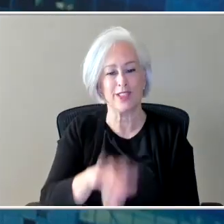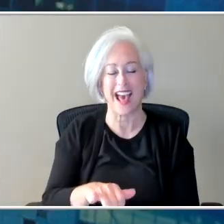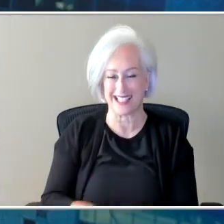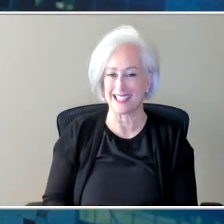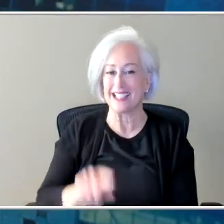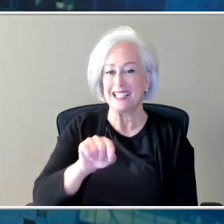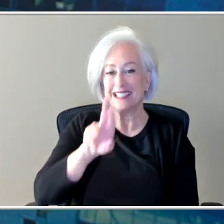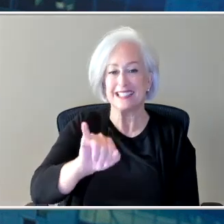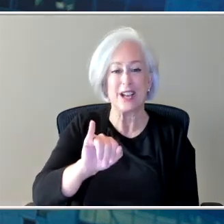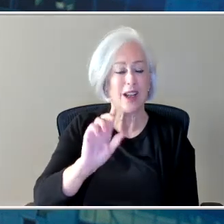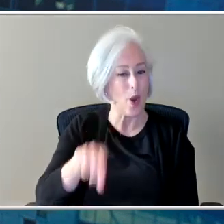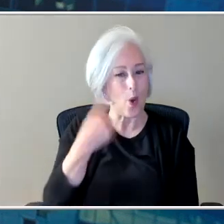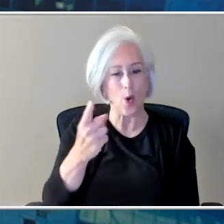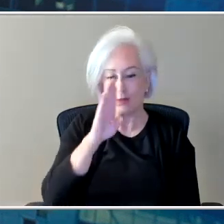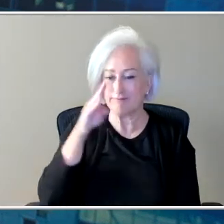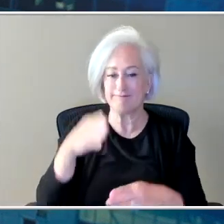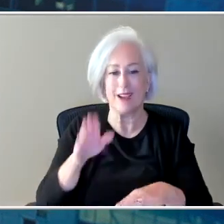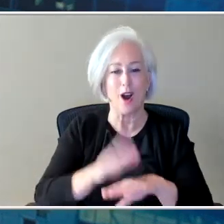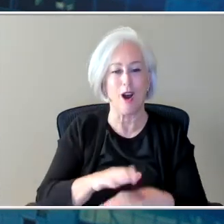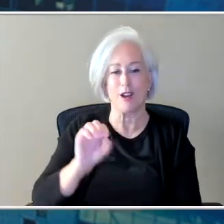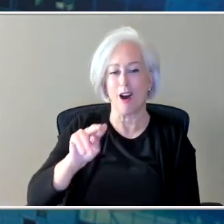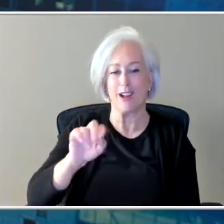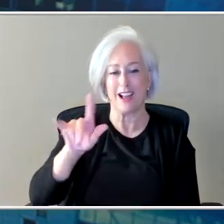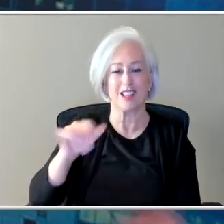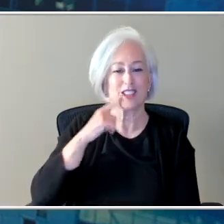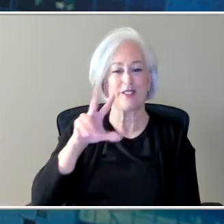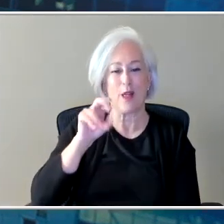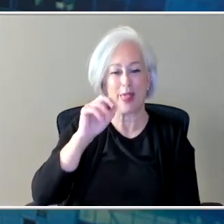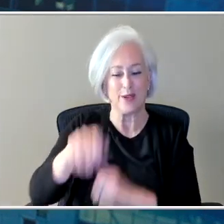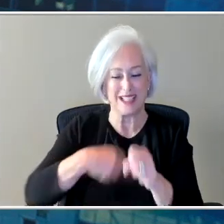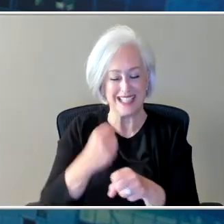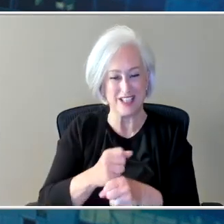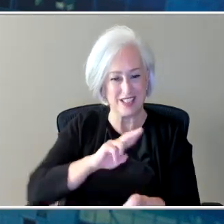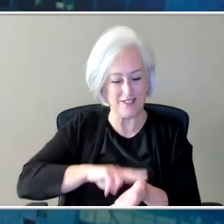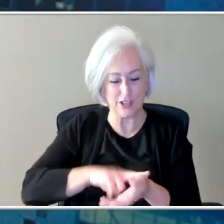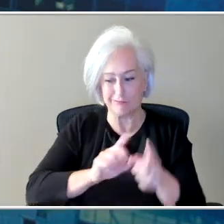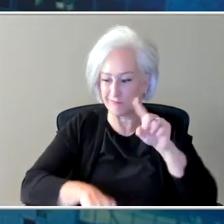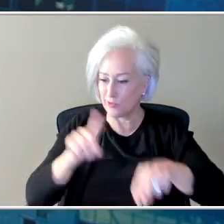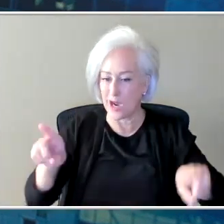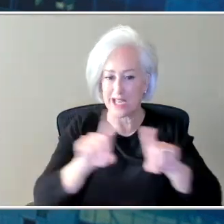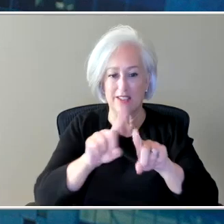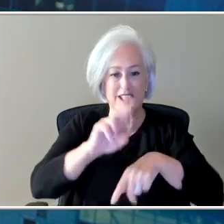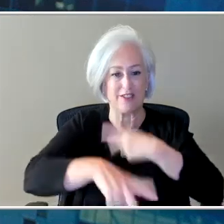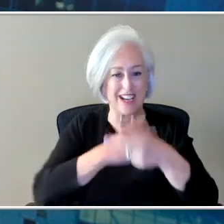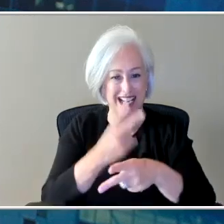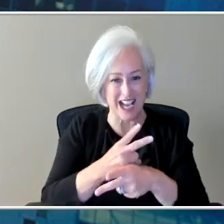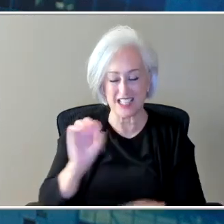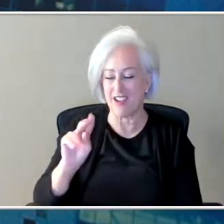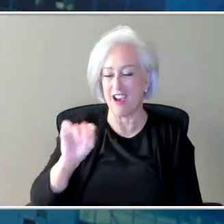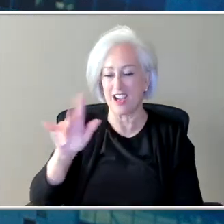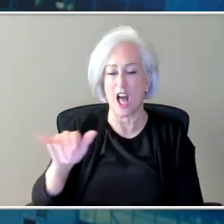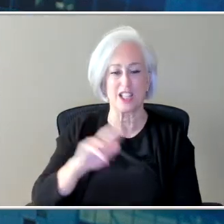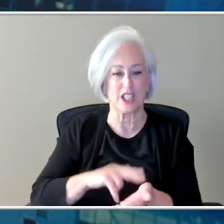done oncology in 30 years of nursing, and all different types of oncology nursing. But the navigator role is